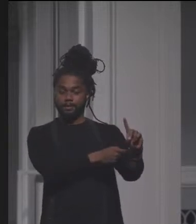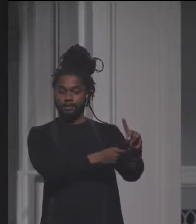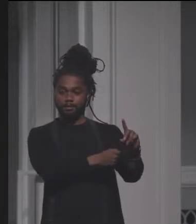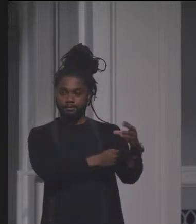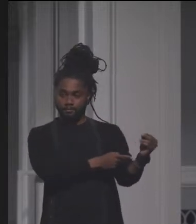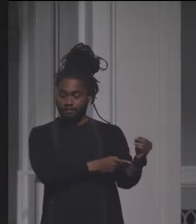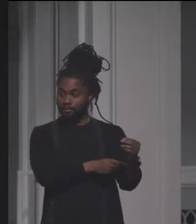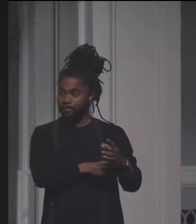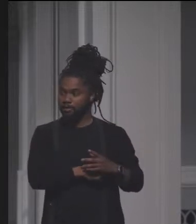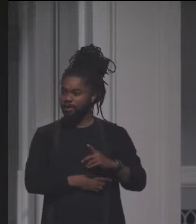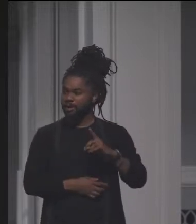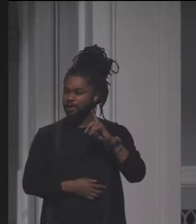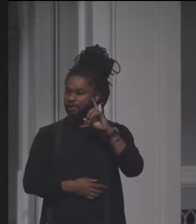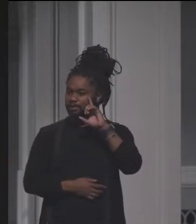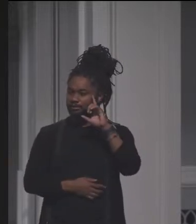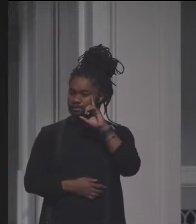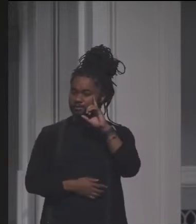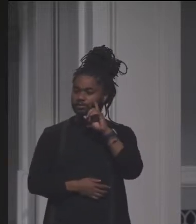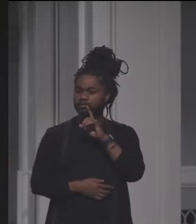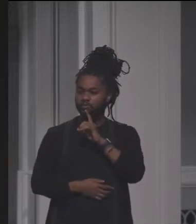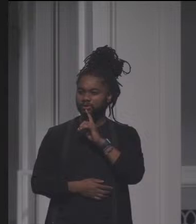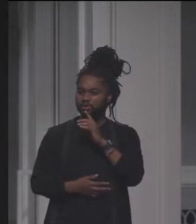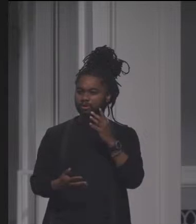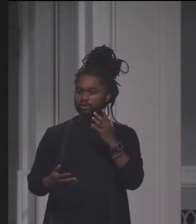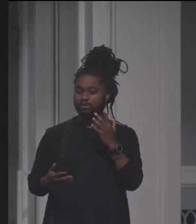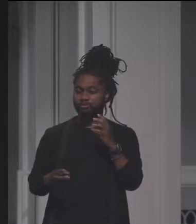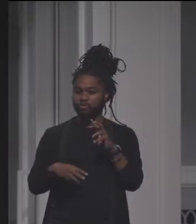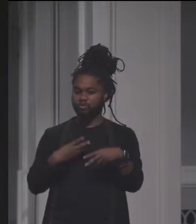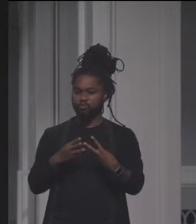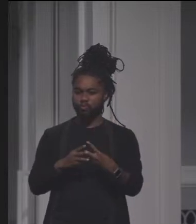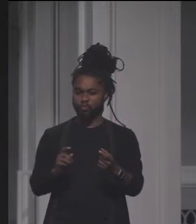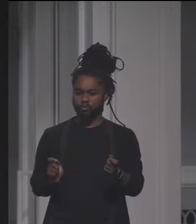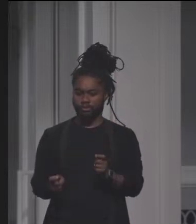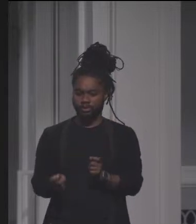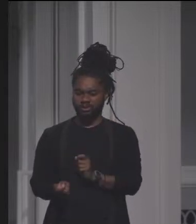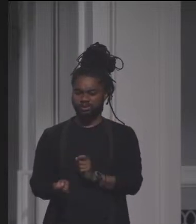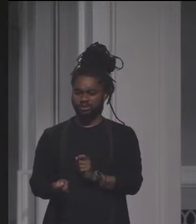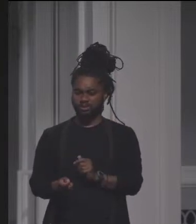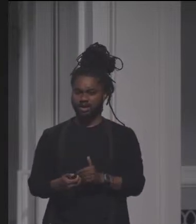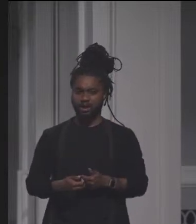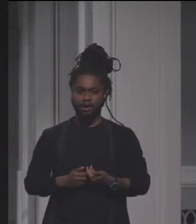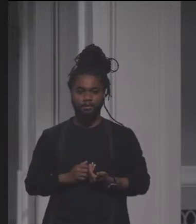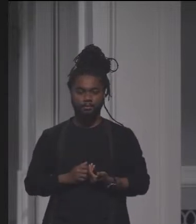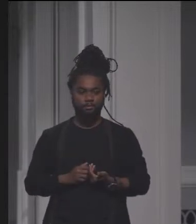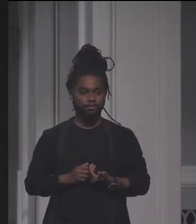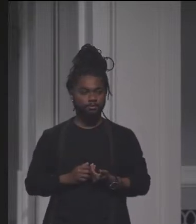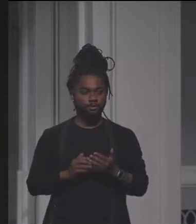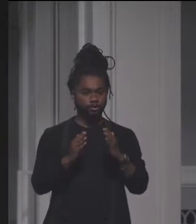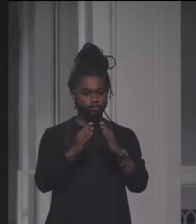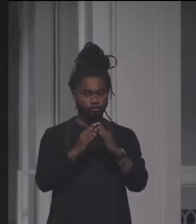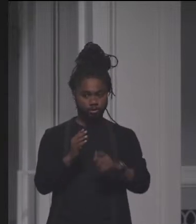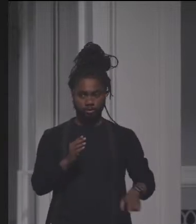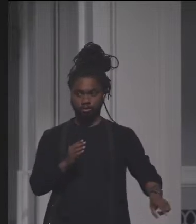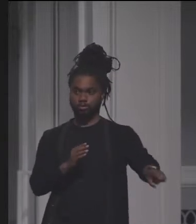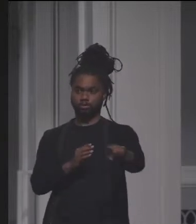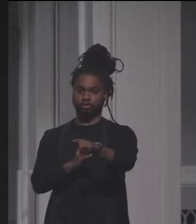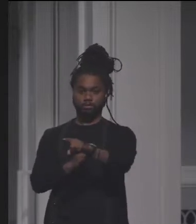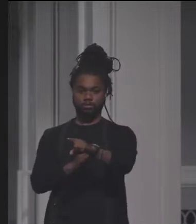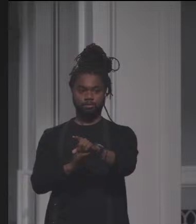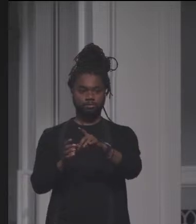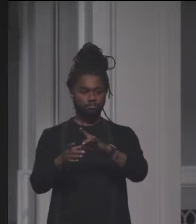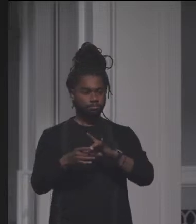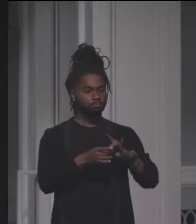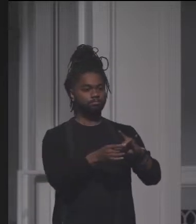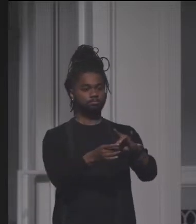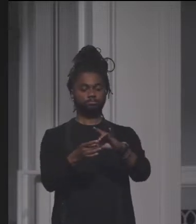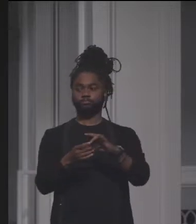think what really changes the world is community. That's